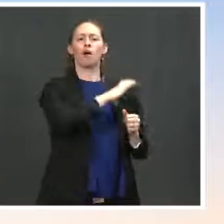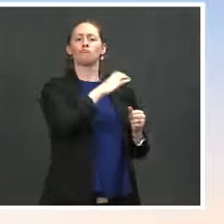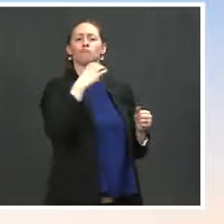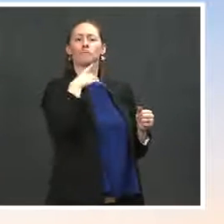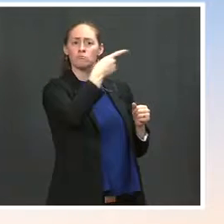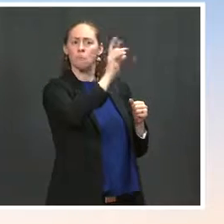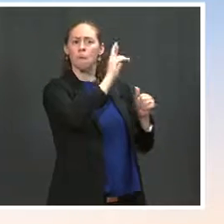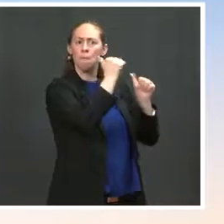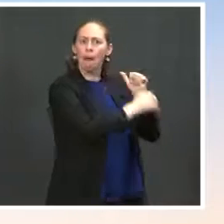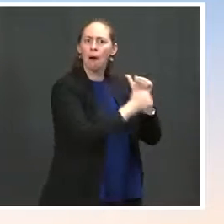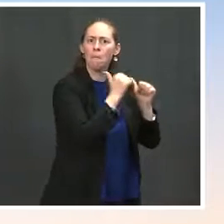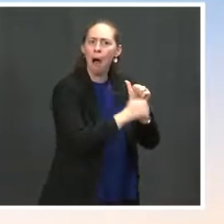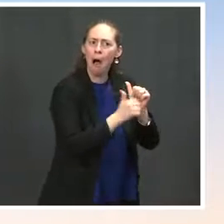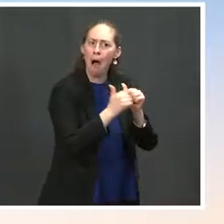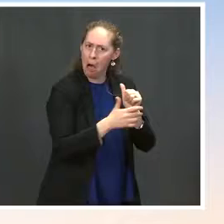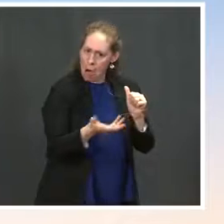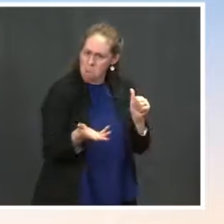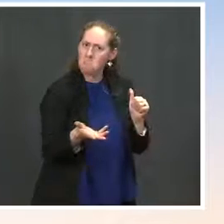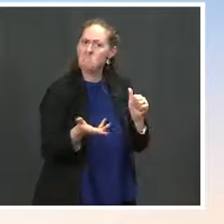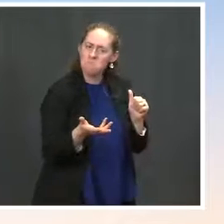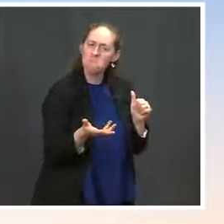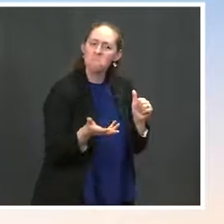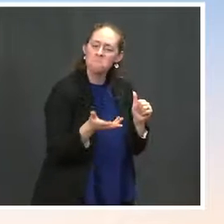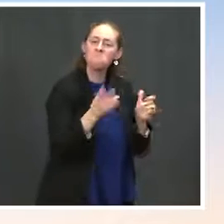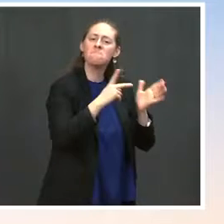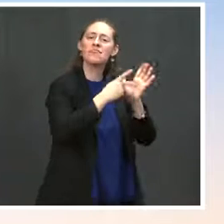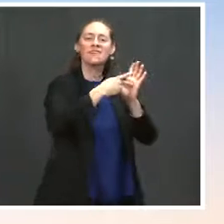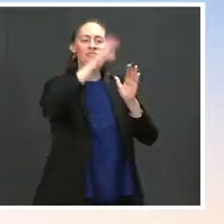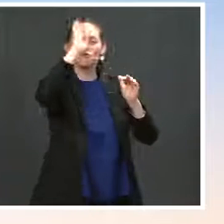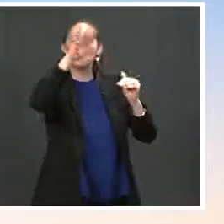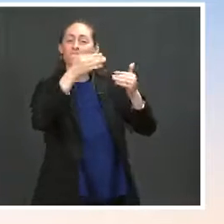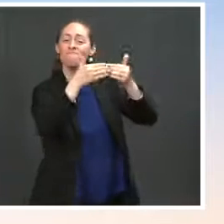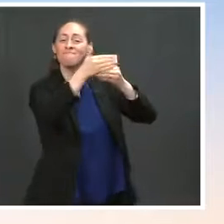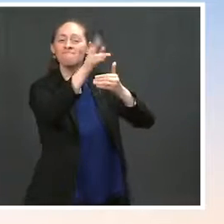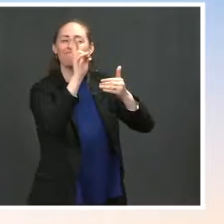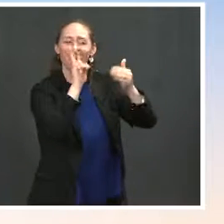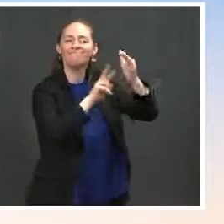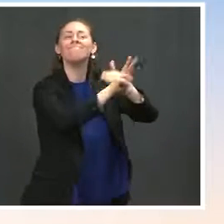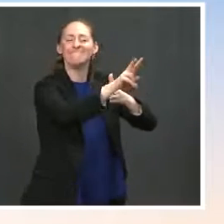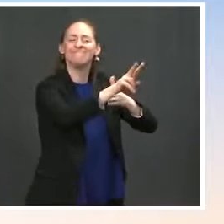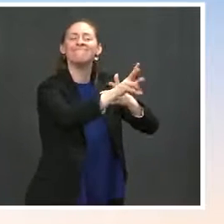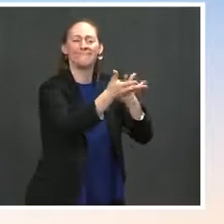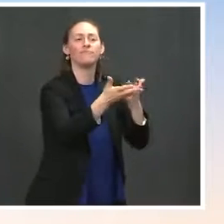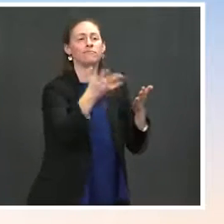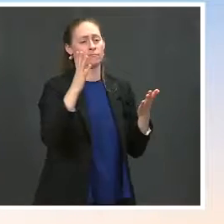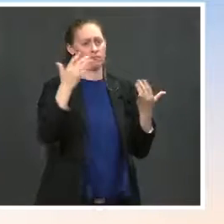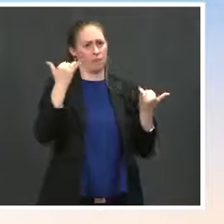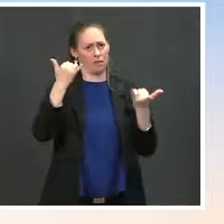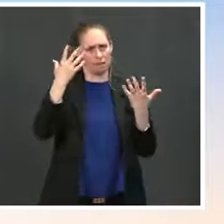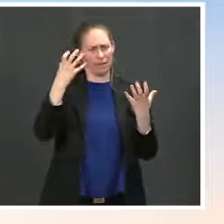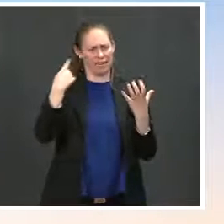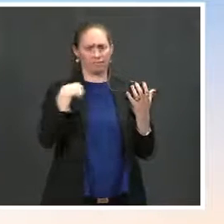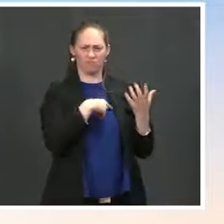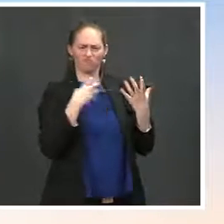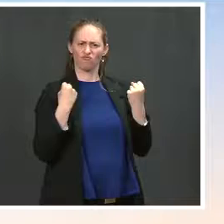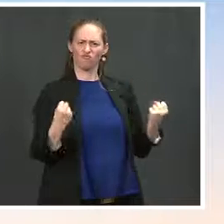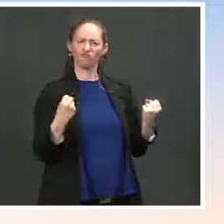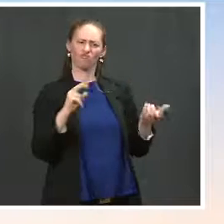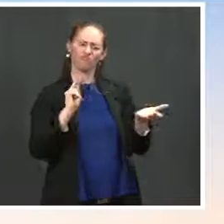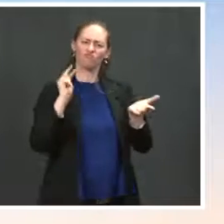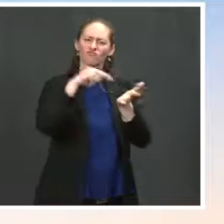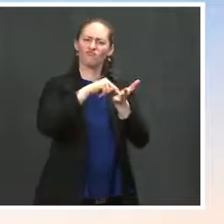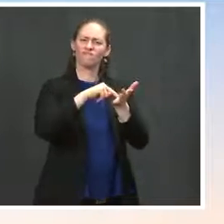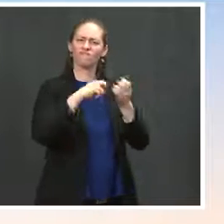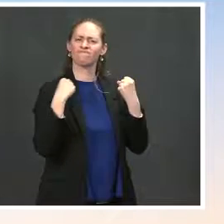we all know where this is heading. The real question is, do we want to have the courage to grab it here, to prosper from